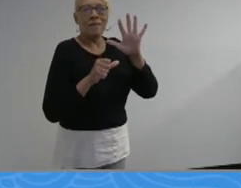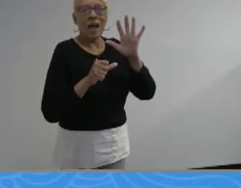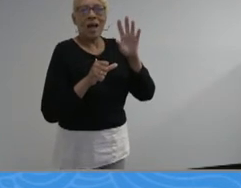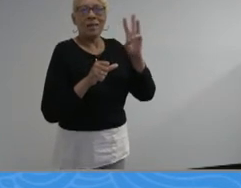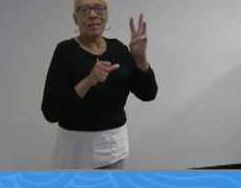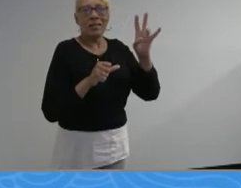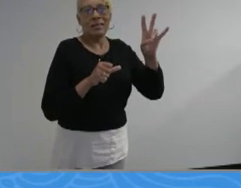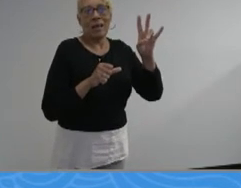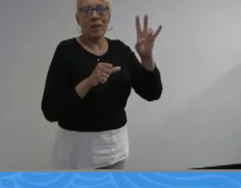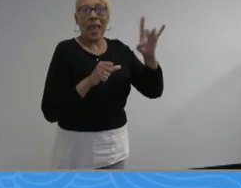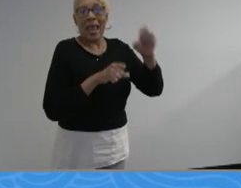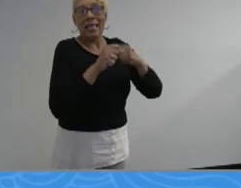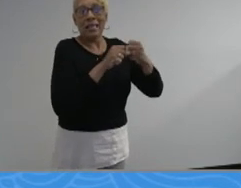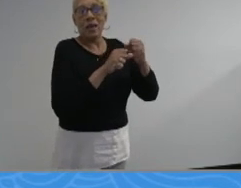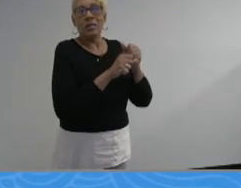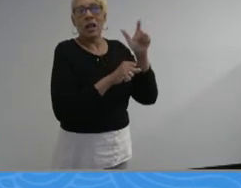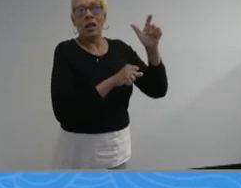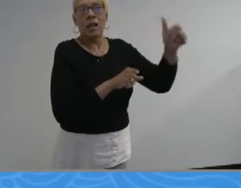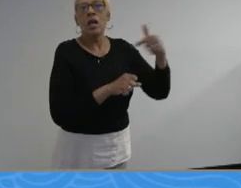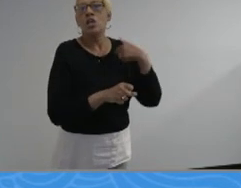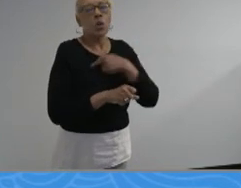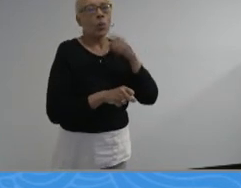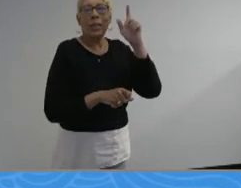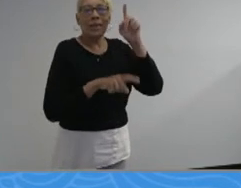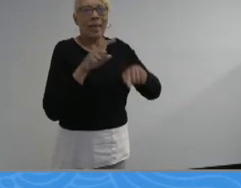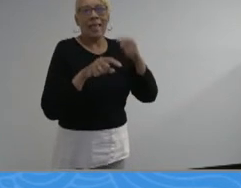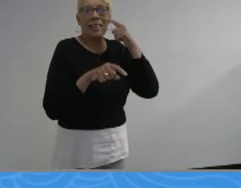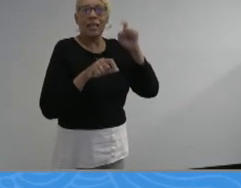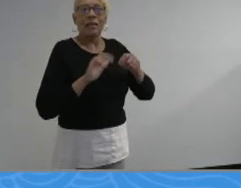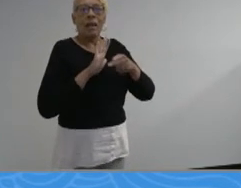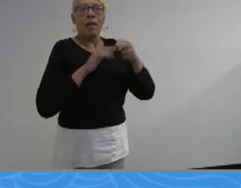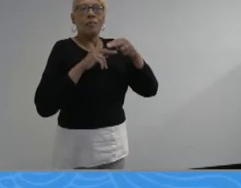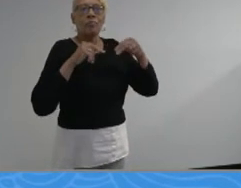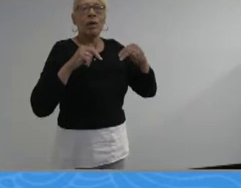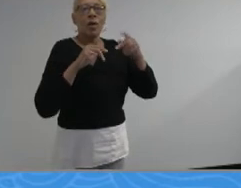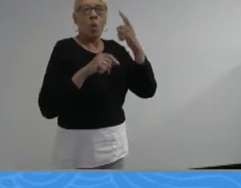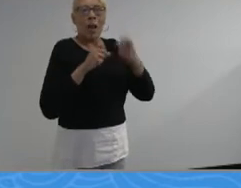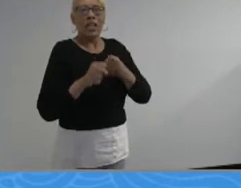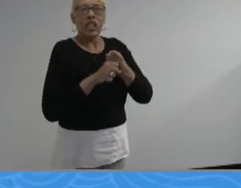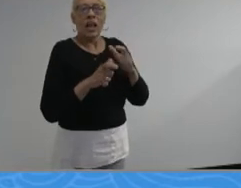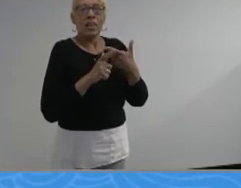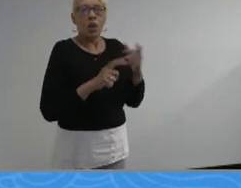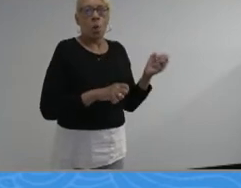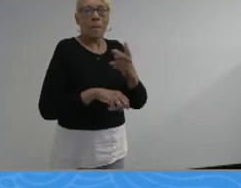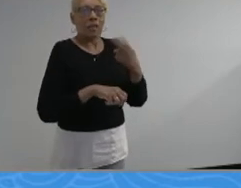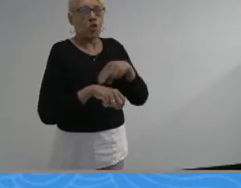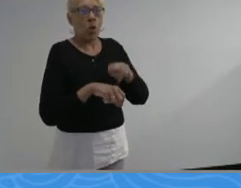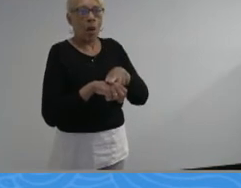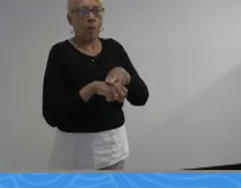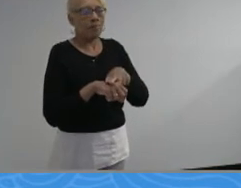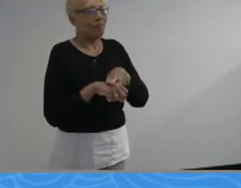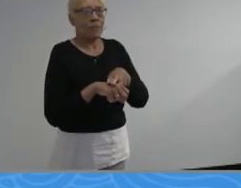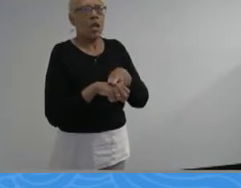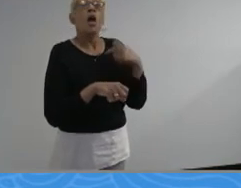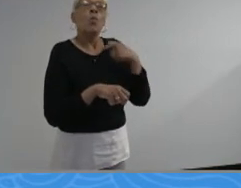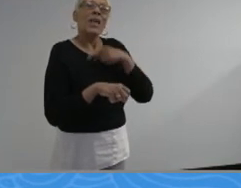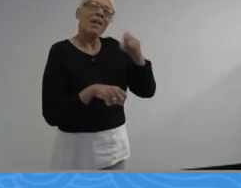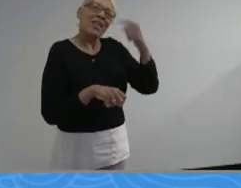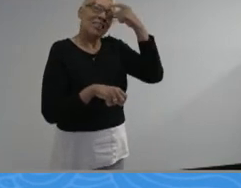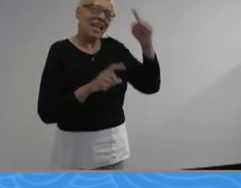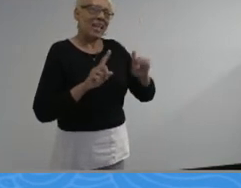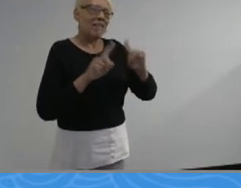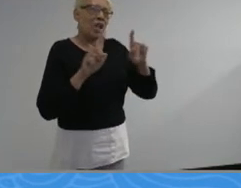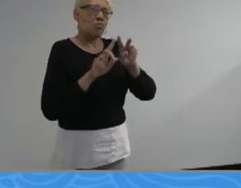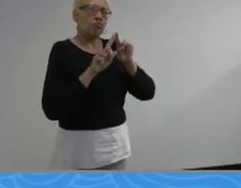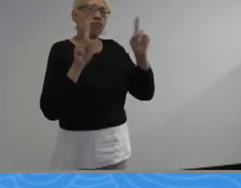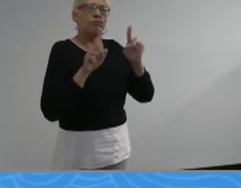5, 6, 7, 8 years out. So we can't think we can just put a Band-Aid on it for 1 year and then go back to normal. We have to think about this in a very different way